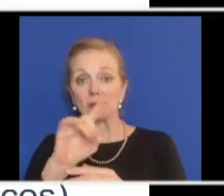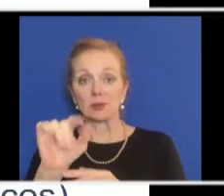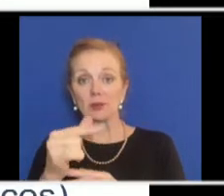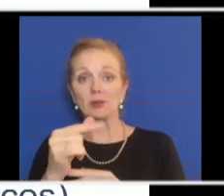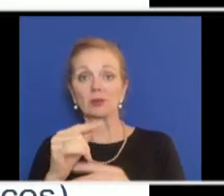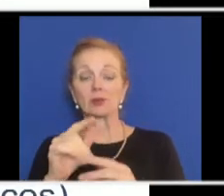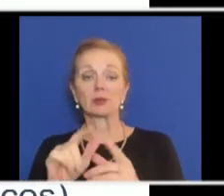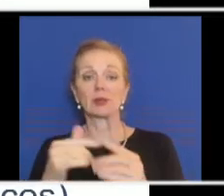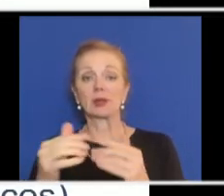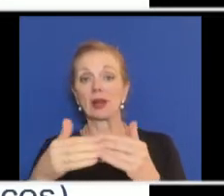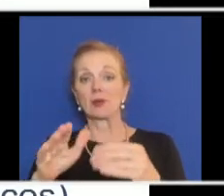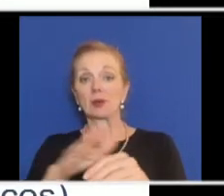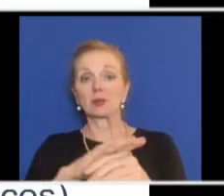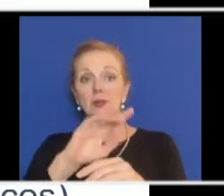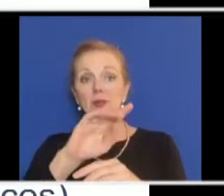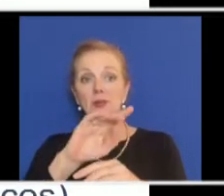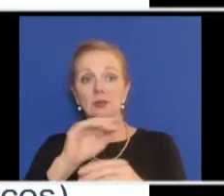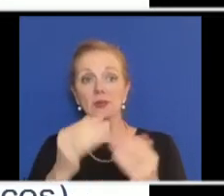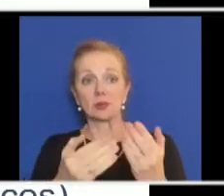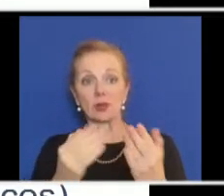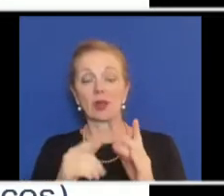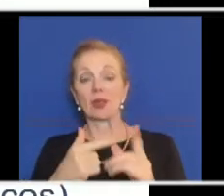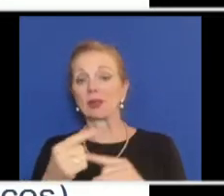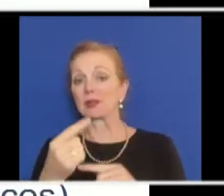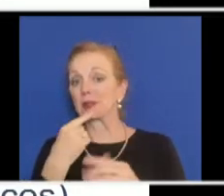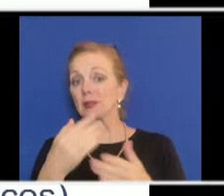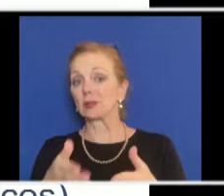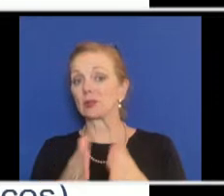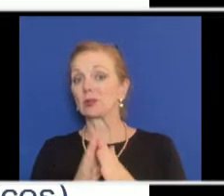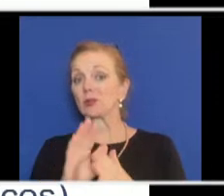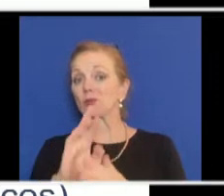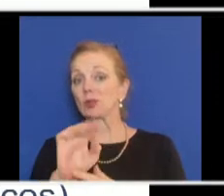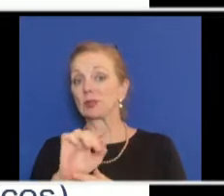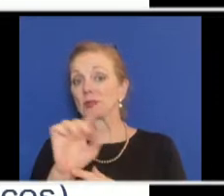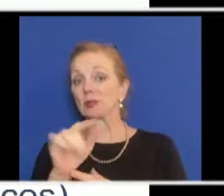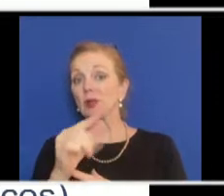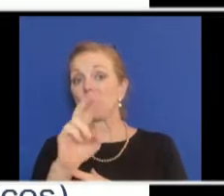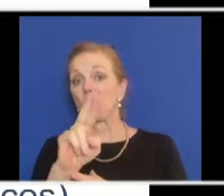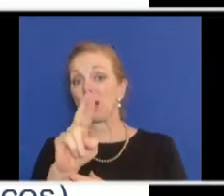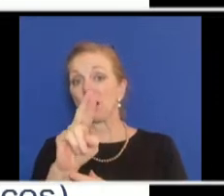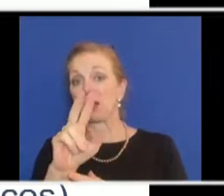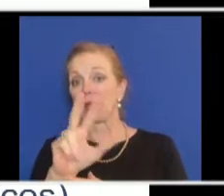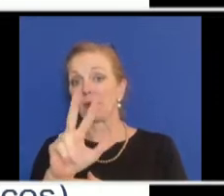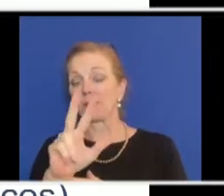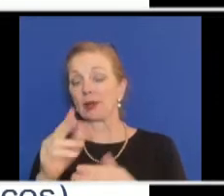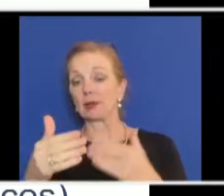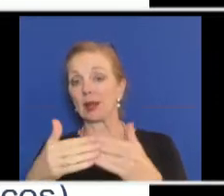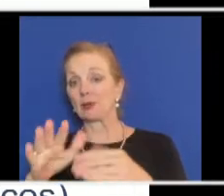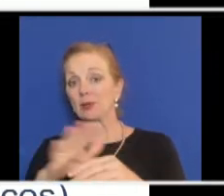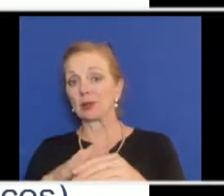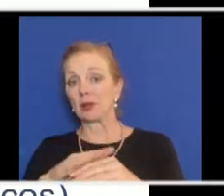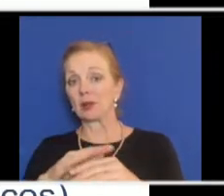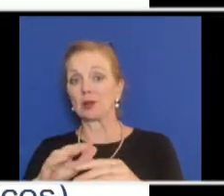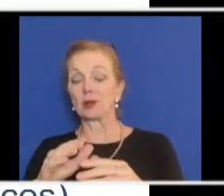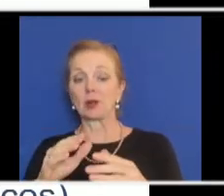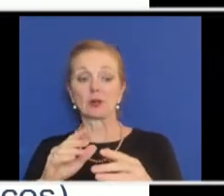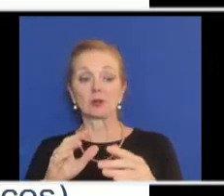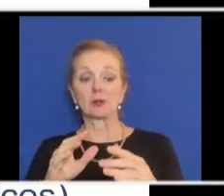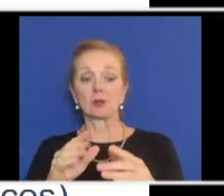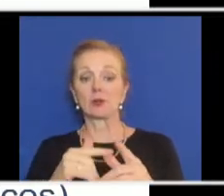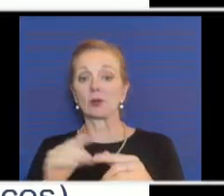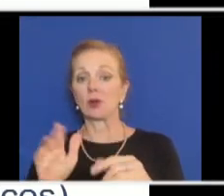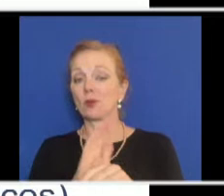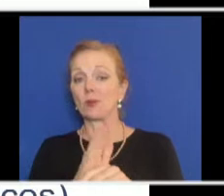Services as Mr Patton stated their request to resume the site from R3 to Neighborhood Services in Moto to accommodate a